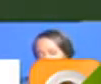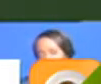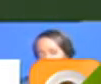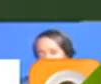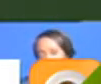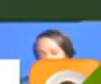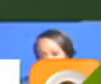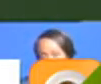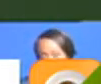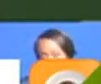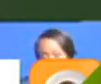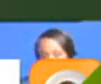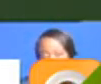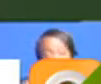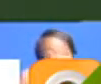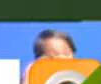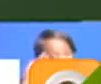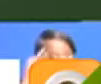going into the future,